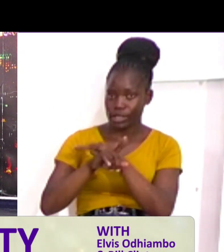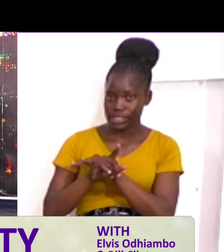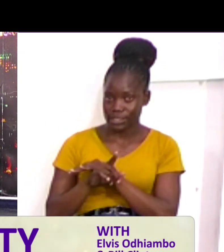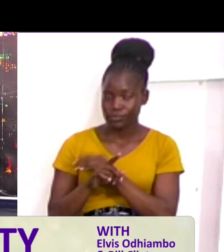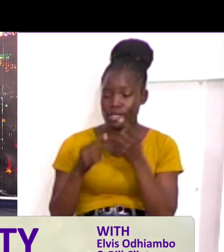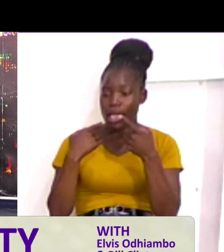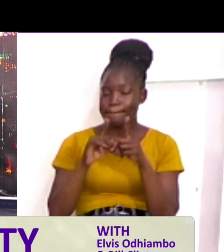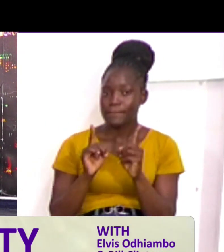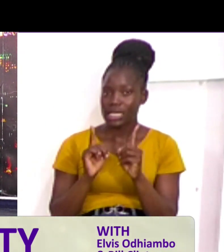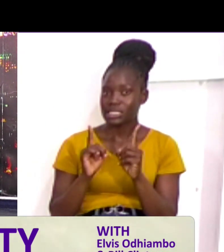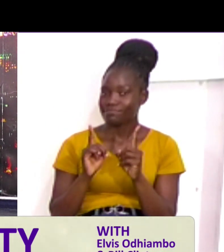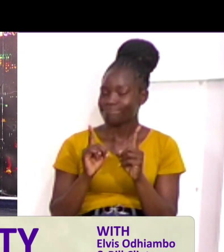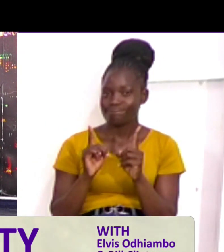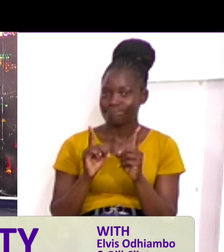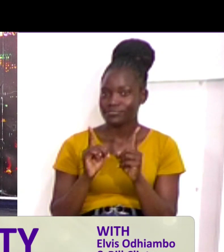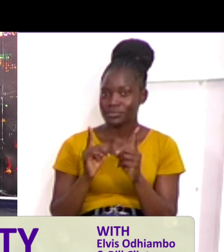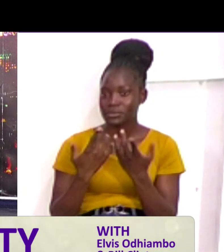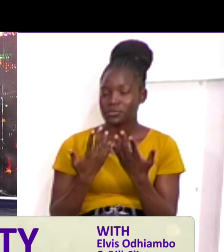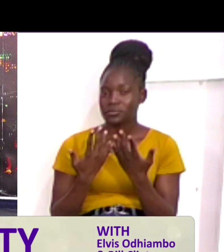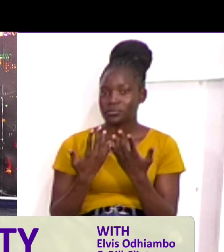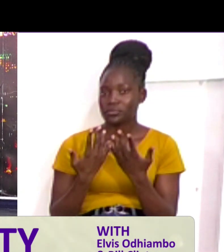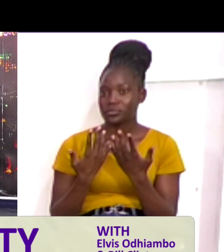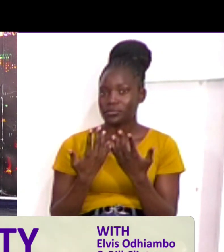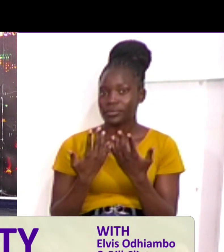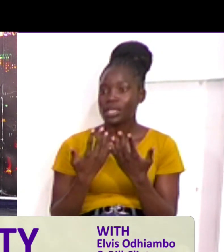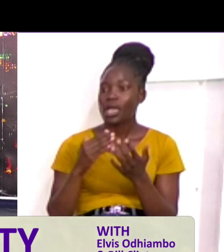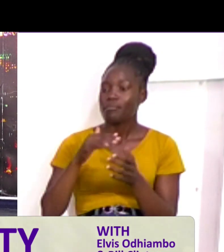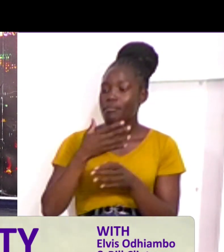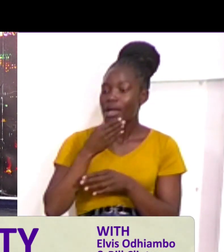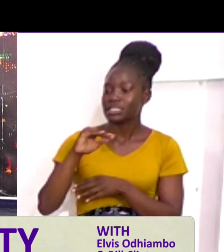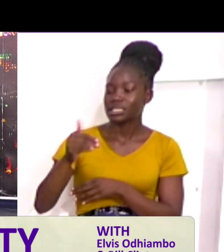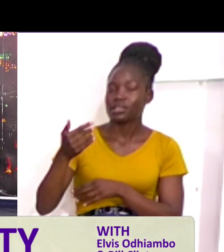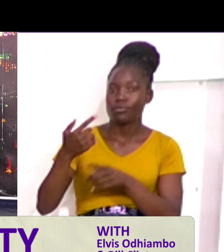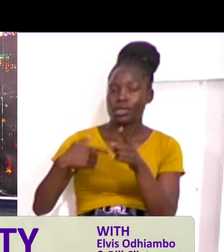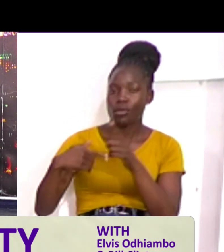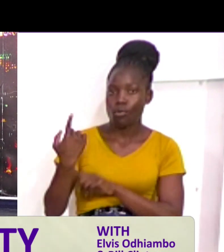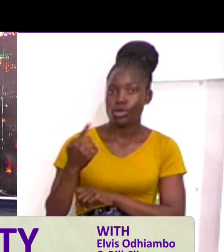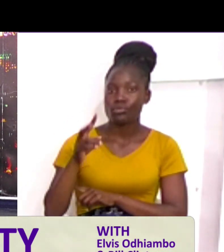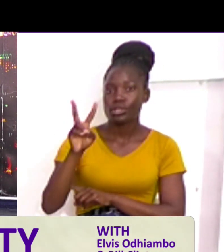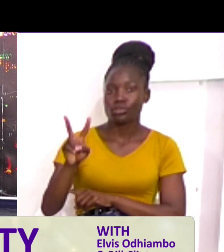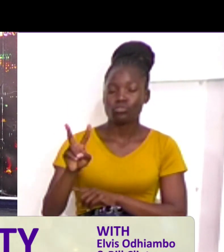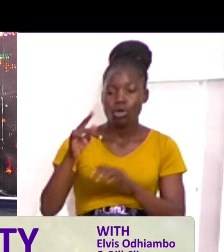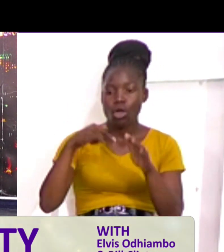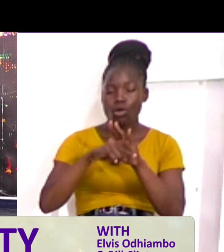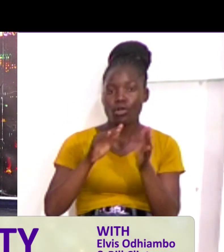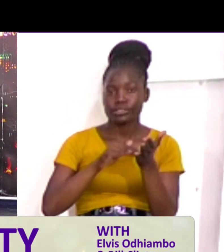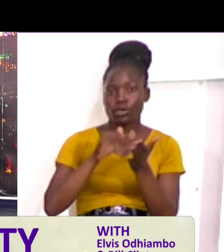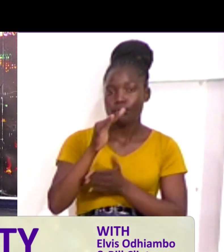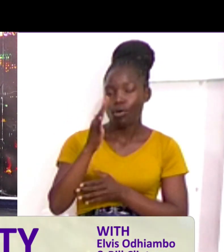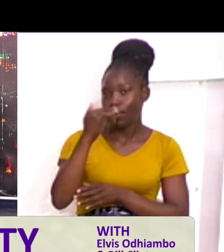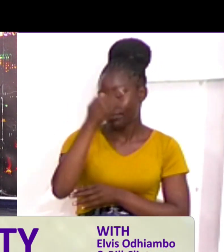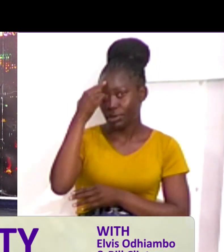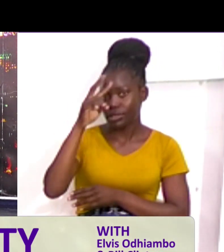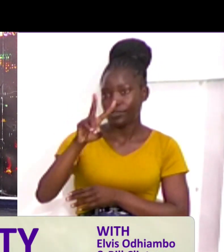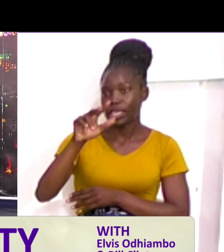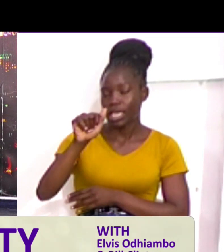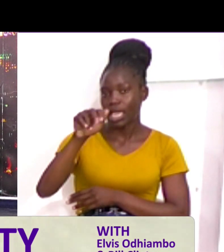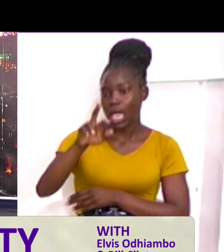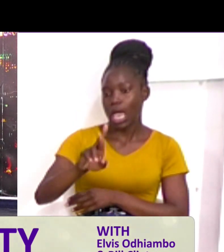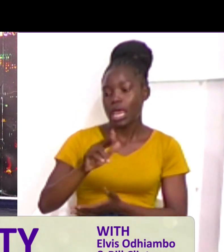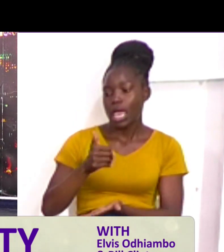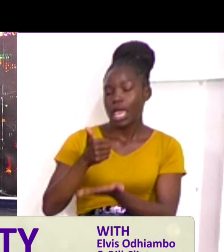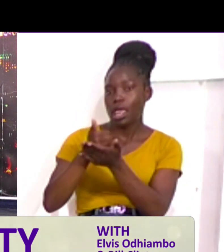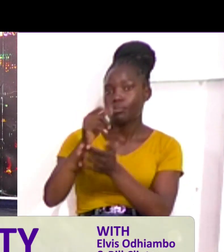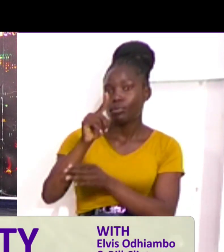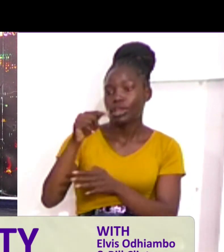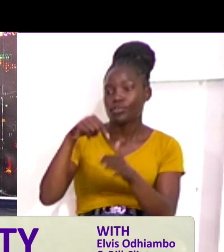pale. But then again, it was a silent one, despite the fact that City could have won with two goals or more, because VAR intervened one of